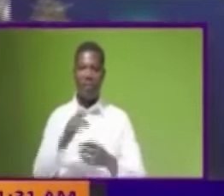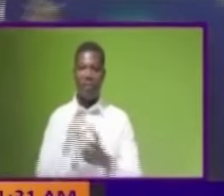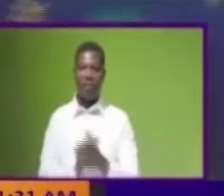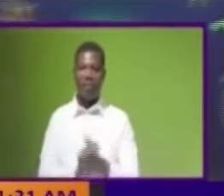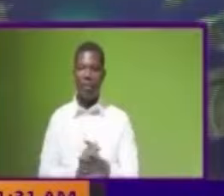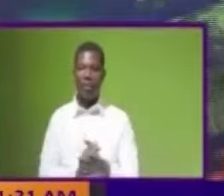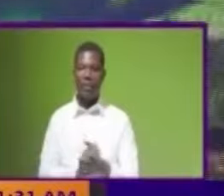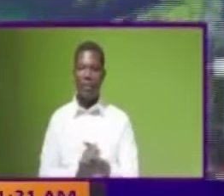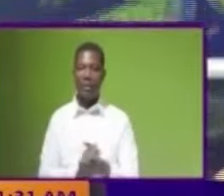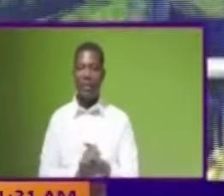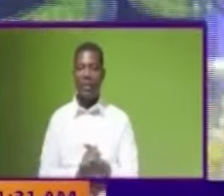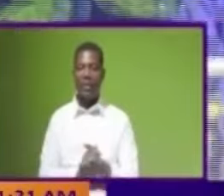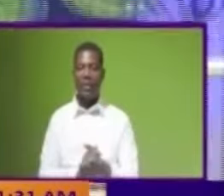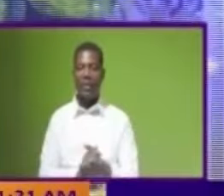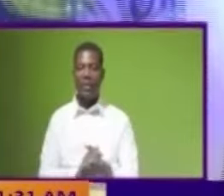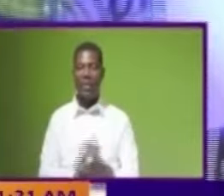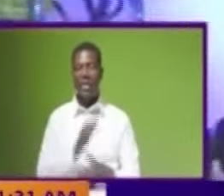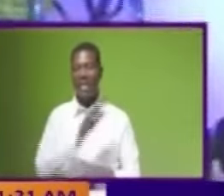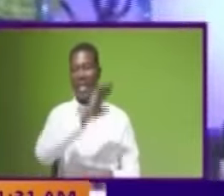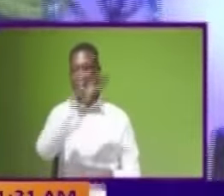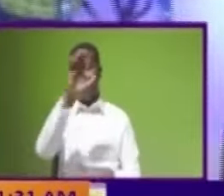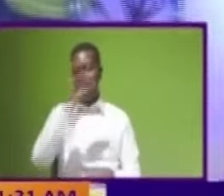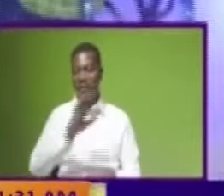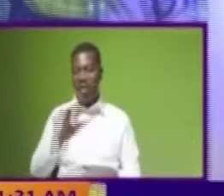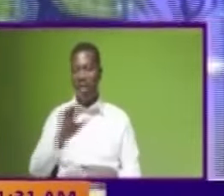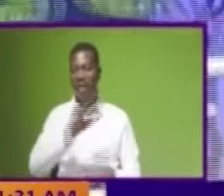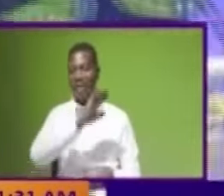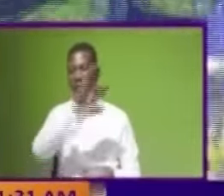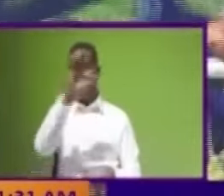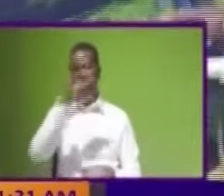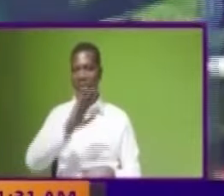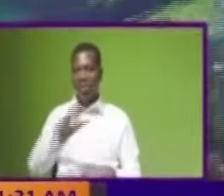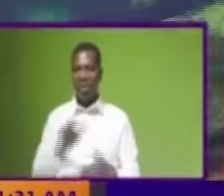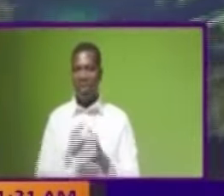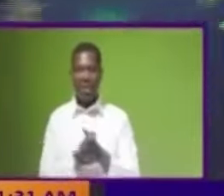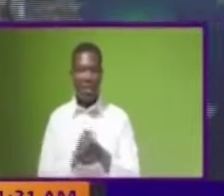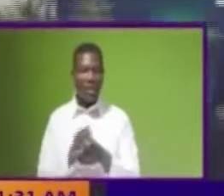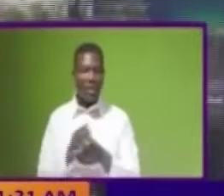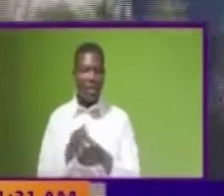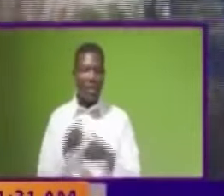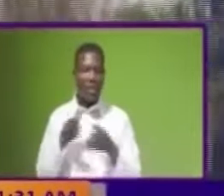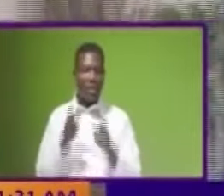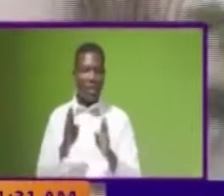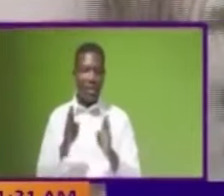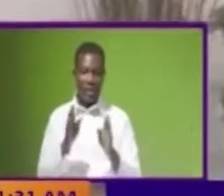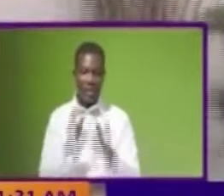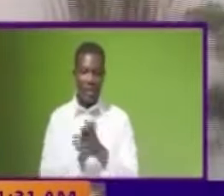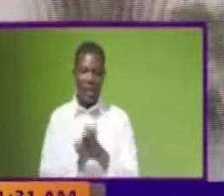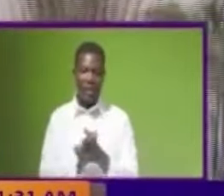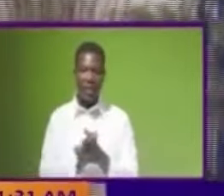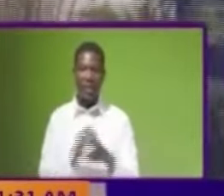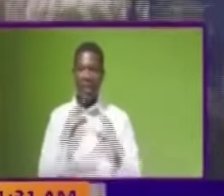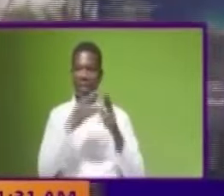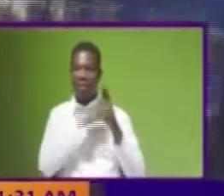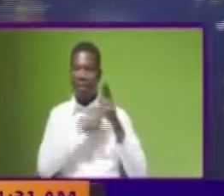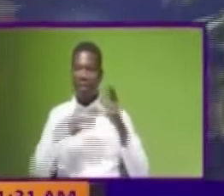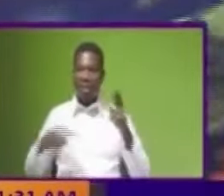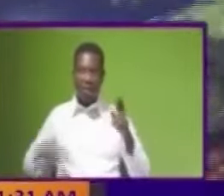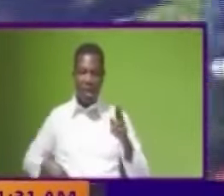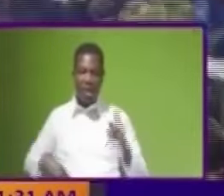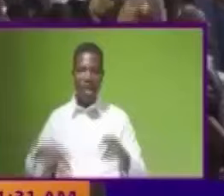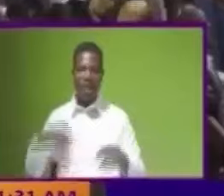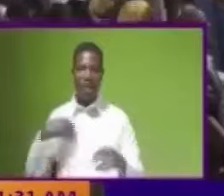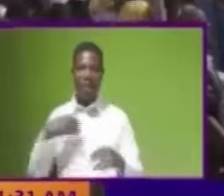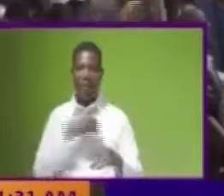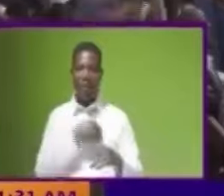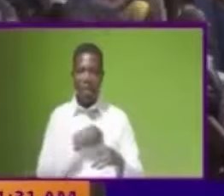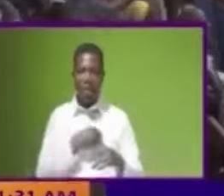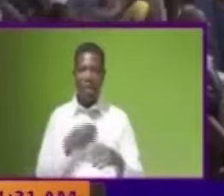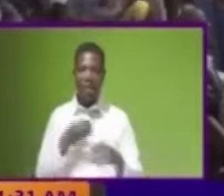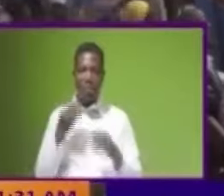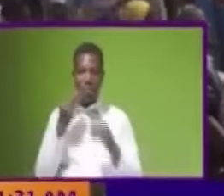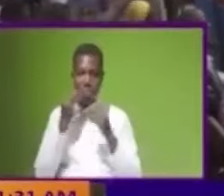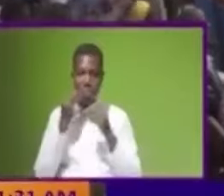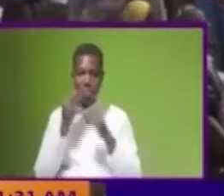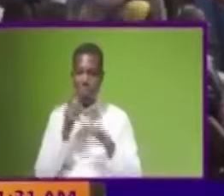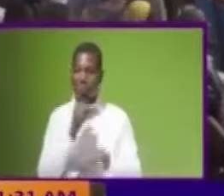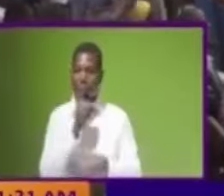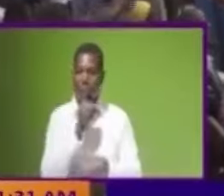Ma Philadelphia this year biara nyashe ha mo biara mfa Philadelphia man and